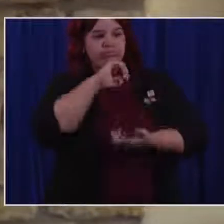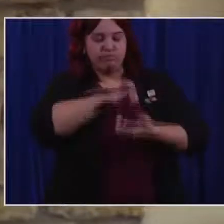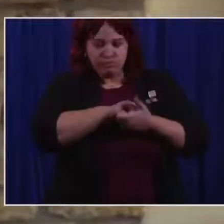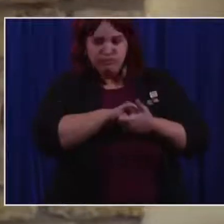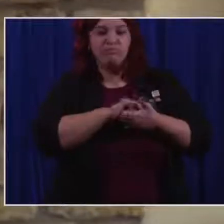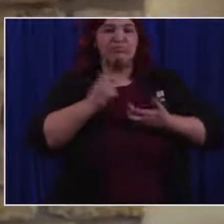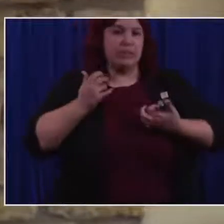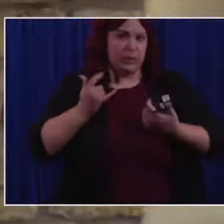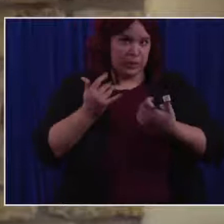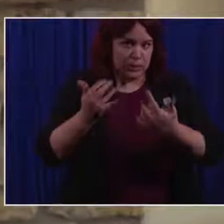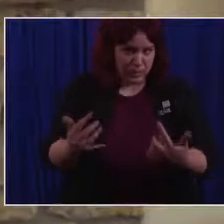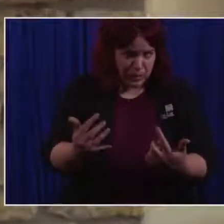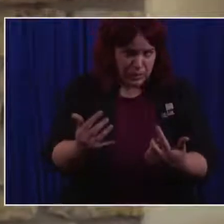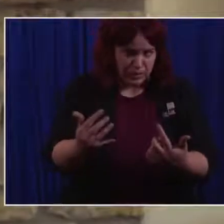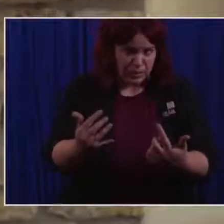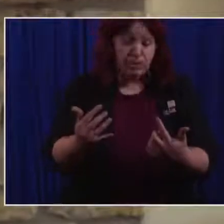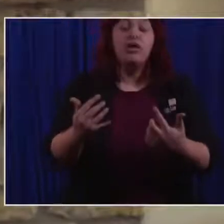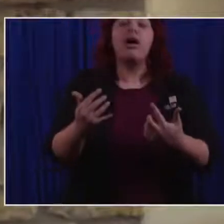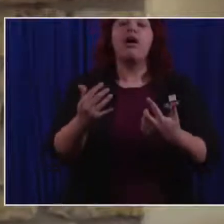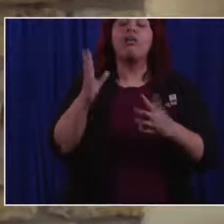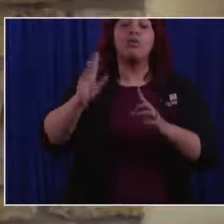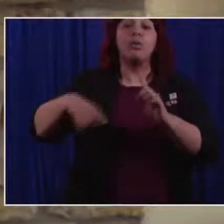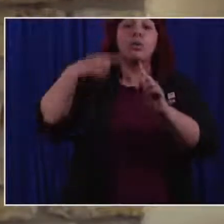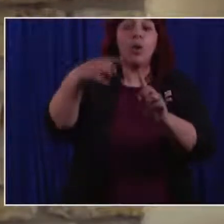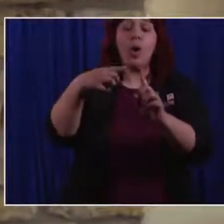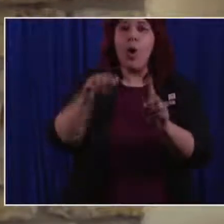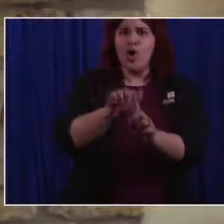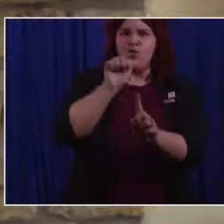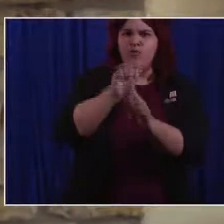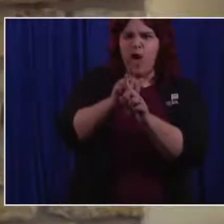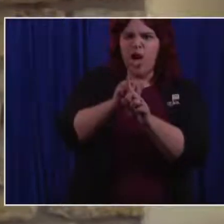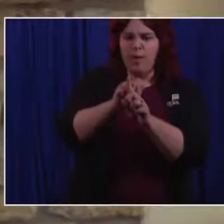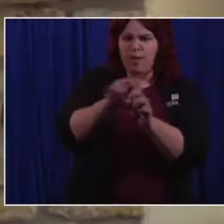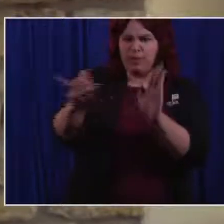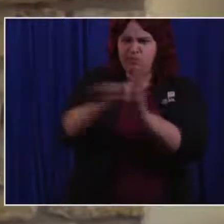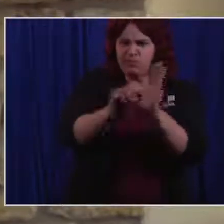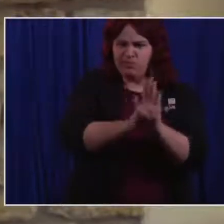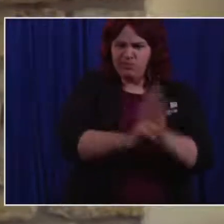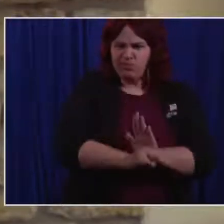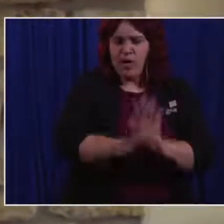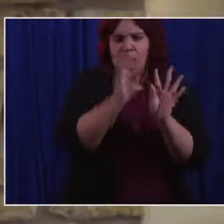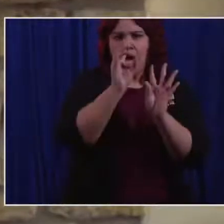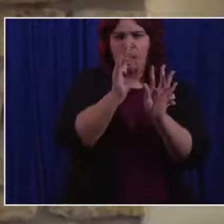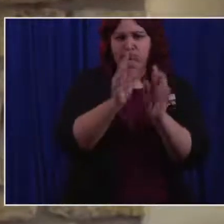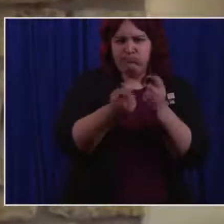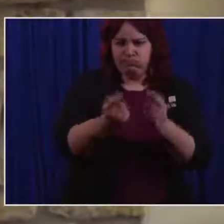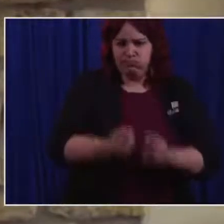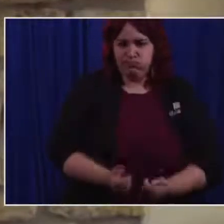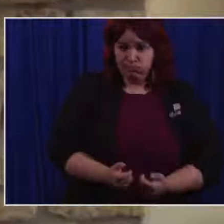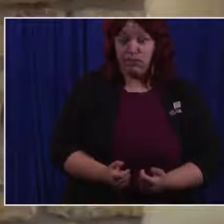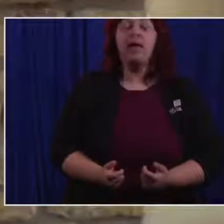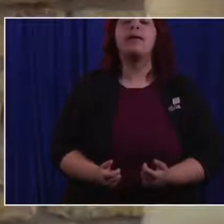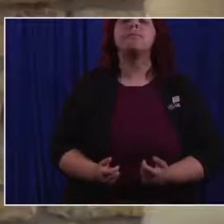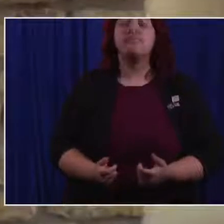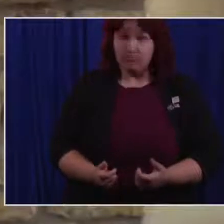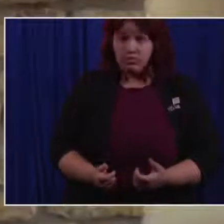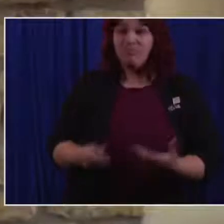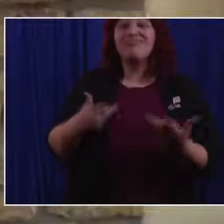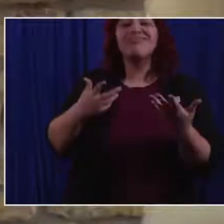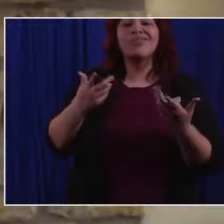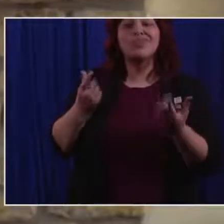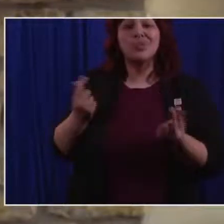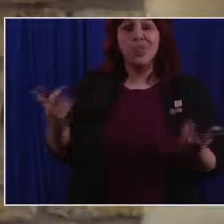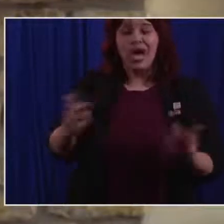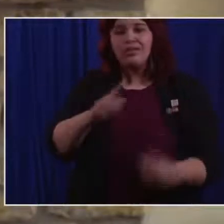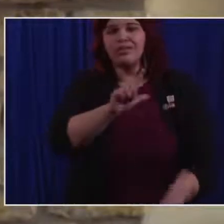faster. Further, to help combat fraud, Jobs and Family Services has signed a contract with LexisNexis to work with us